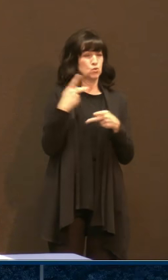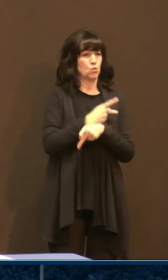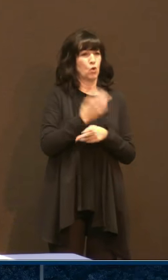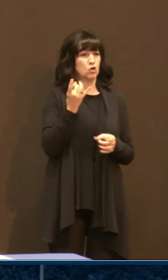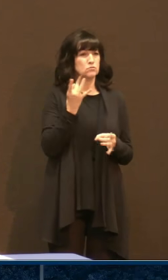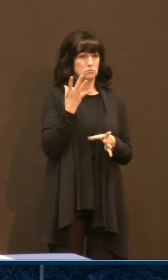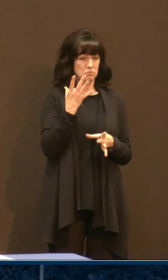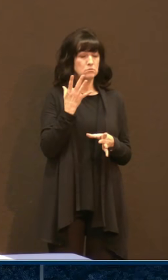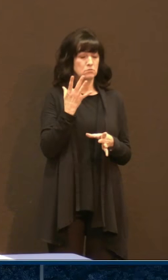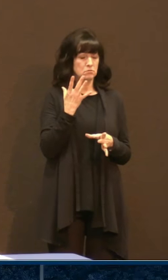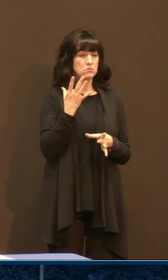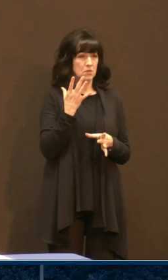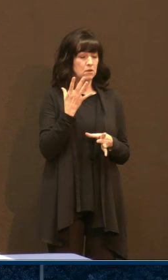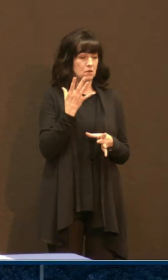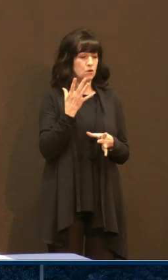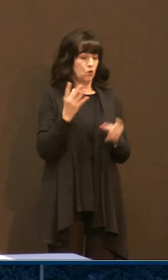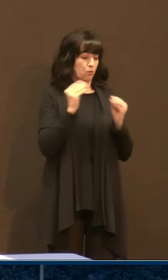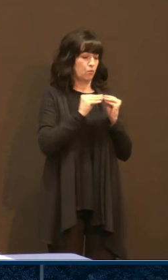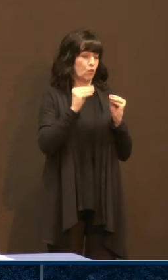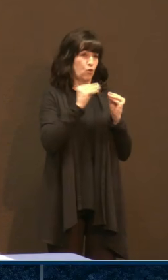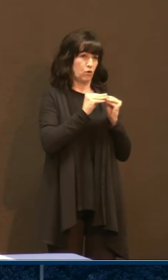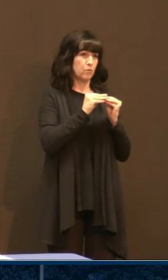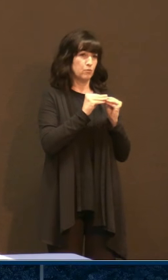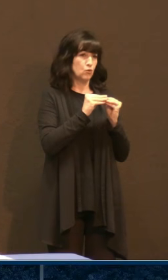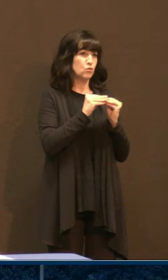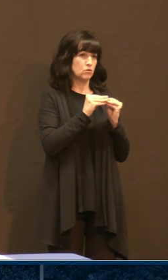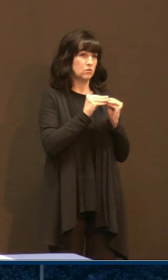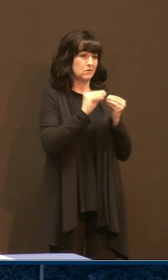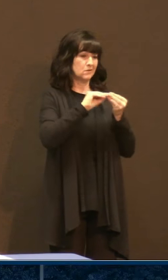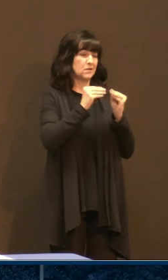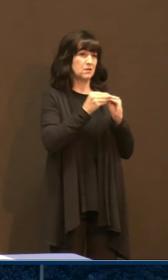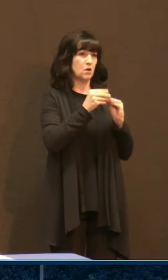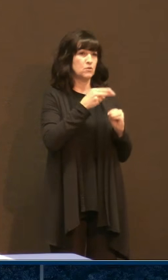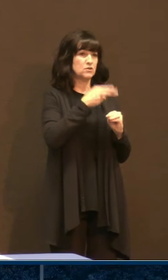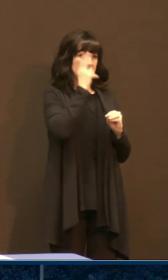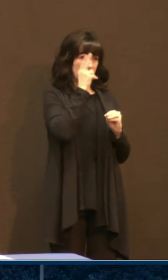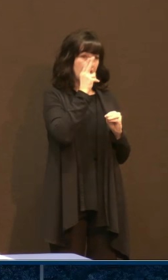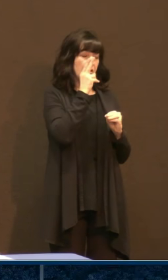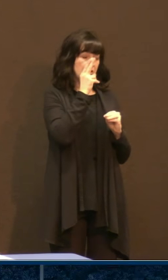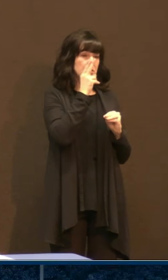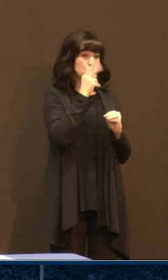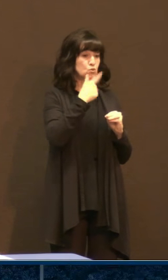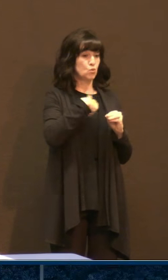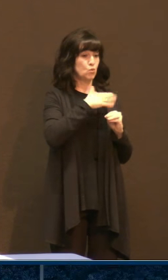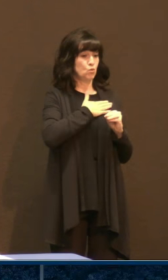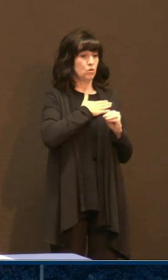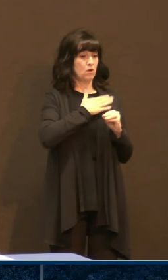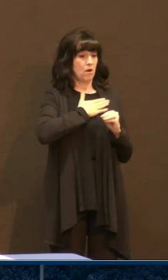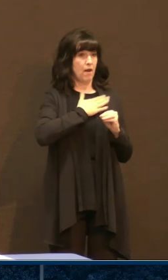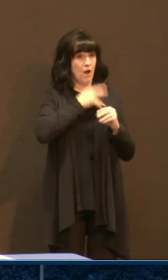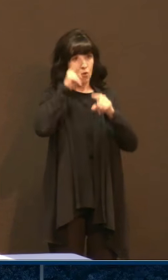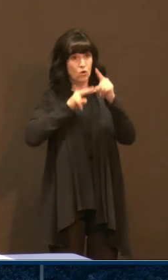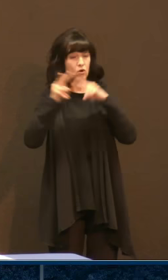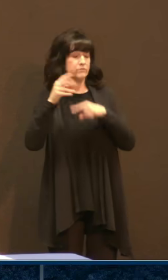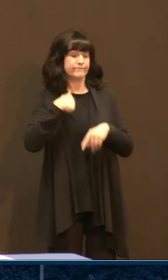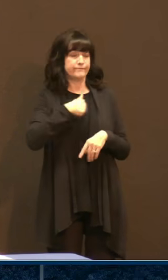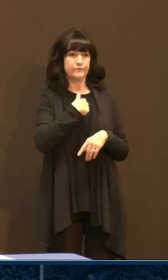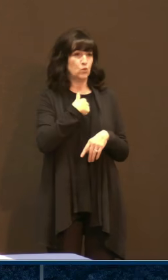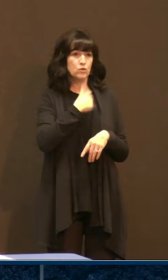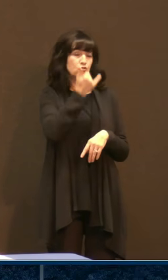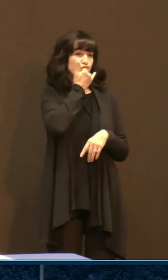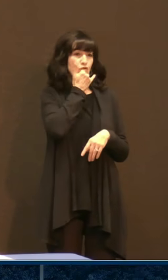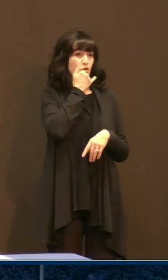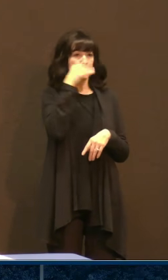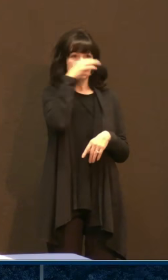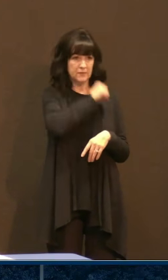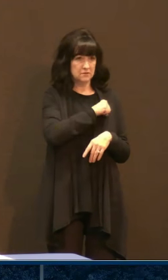more positives from increased testing, we also kind of missed our benchmark there by a little bit, and we're a little bit farther north of there. We hope that we